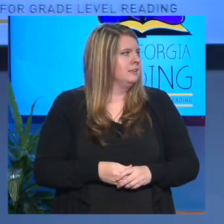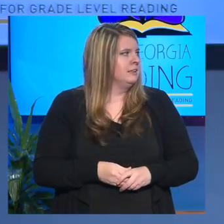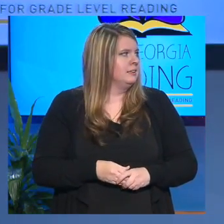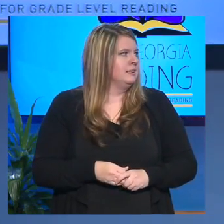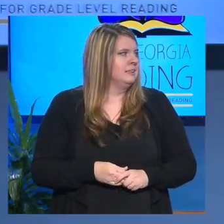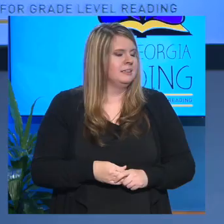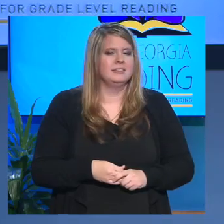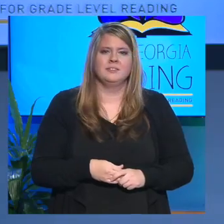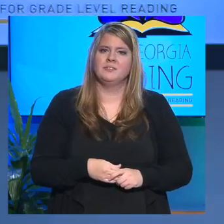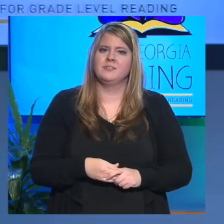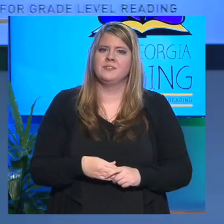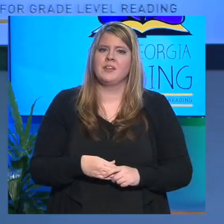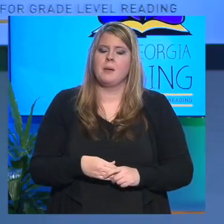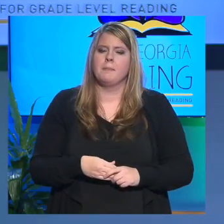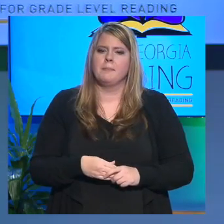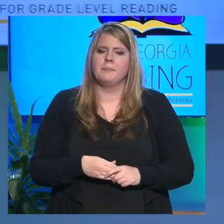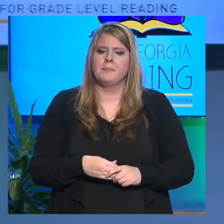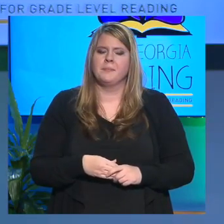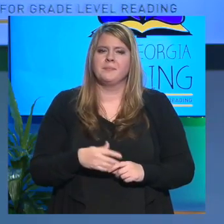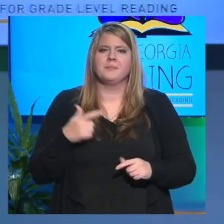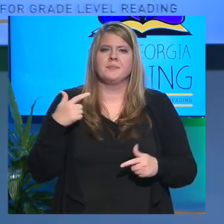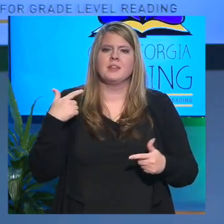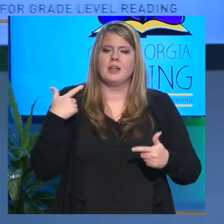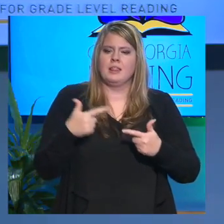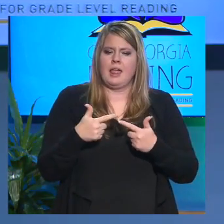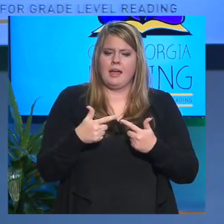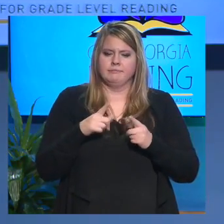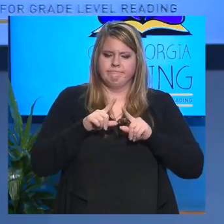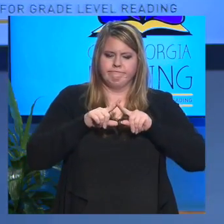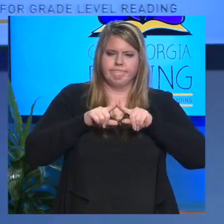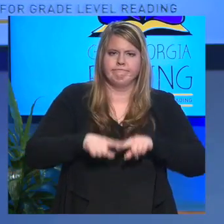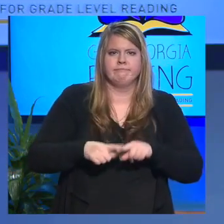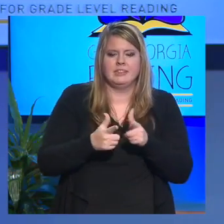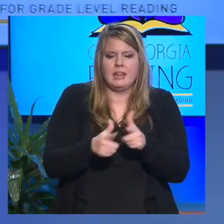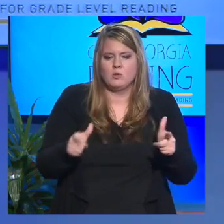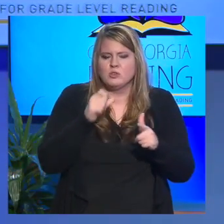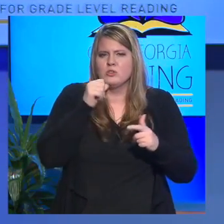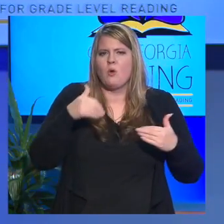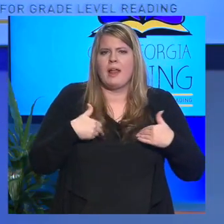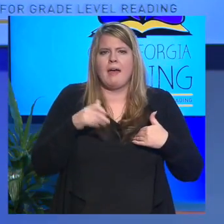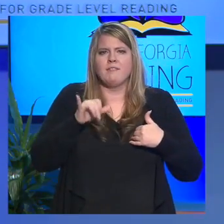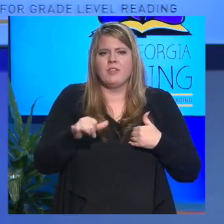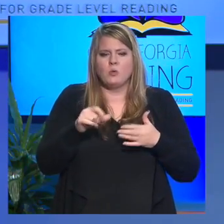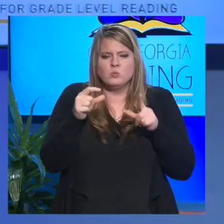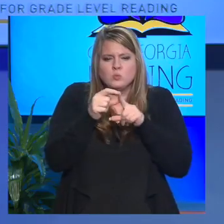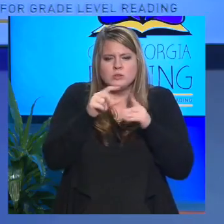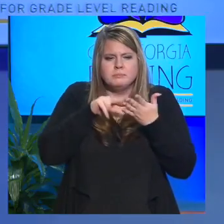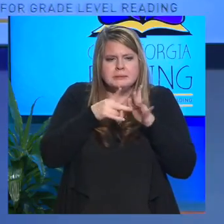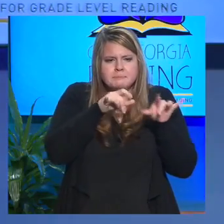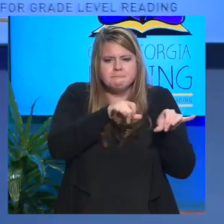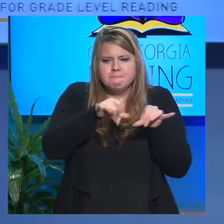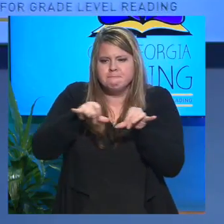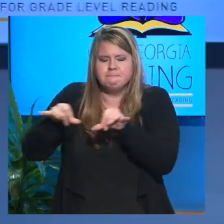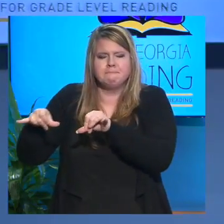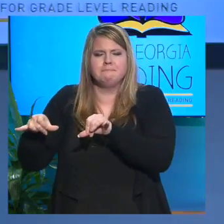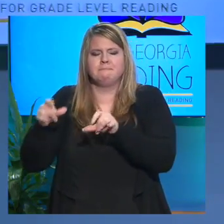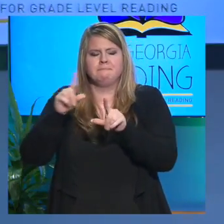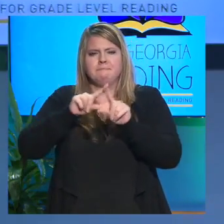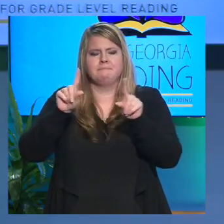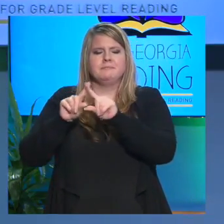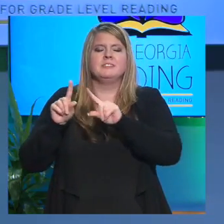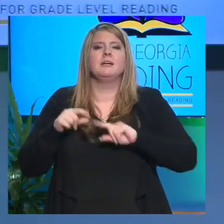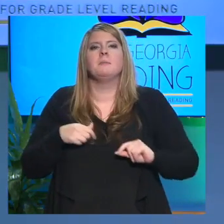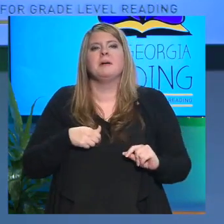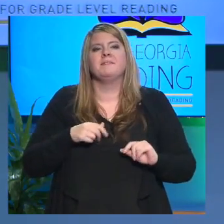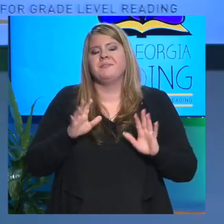Latin-based languages don't have those idiosyncrasies. I grew to love English passionately, but not yet, not yet. When I was a